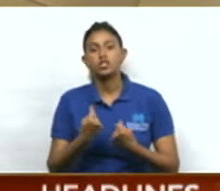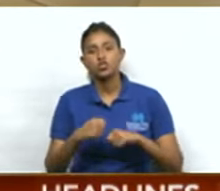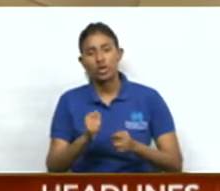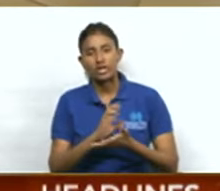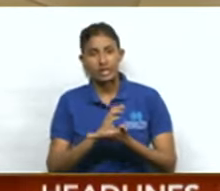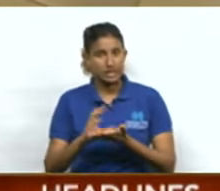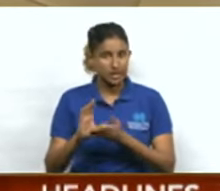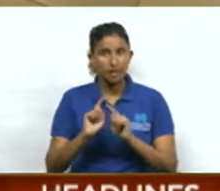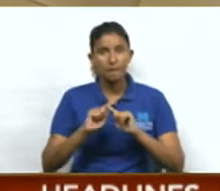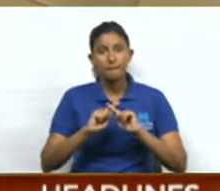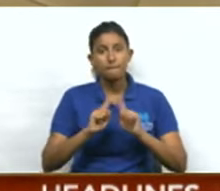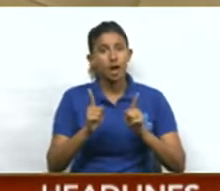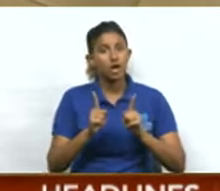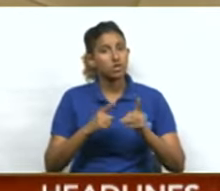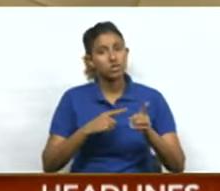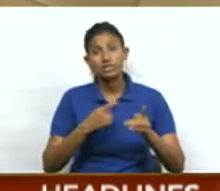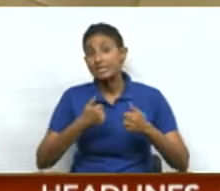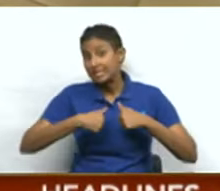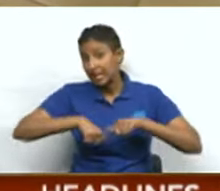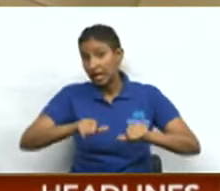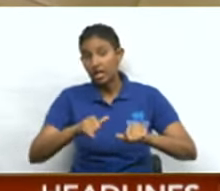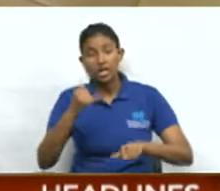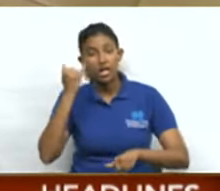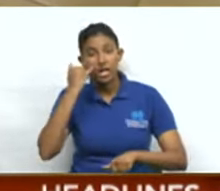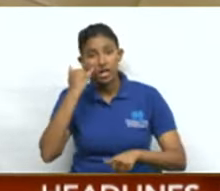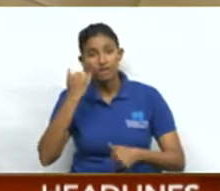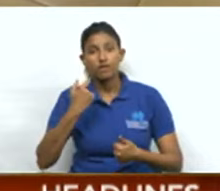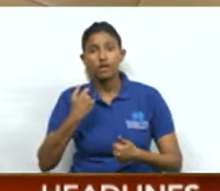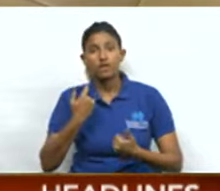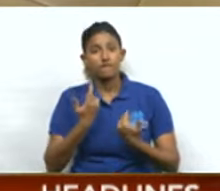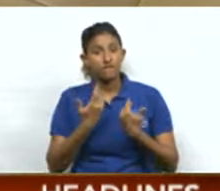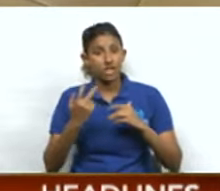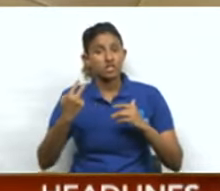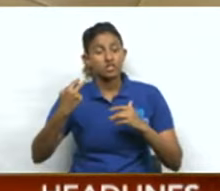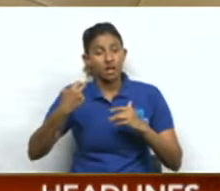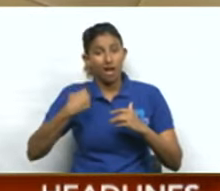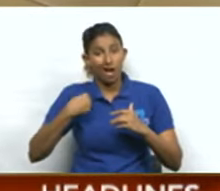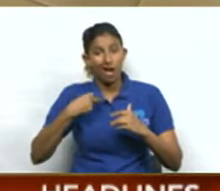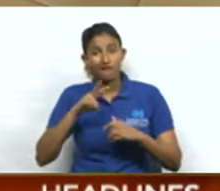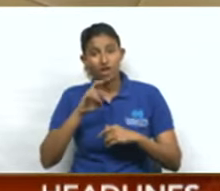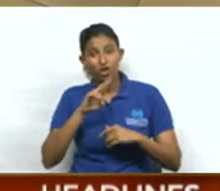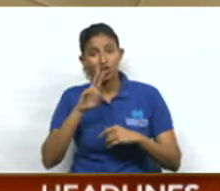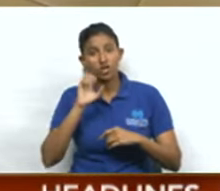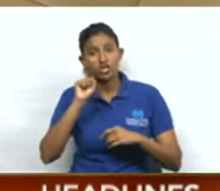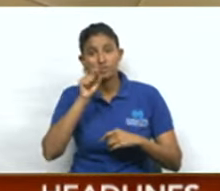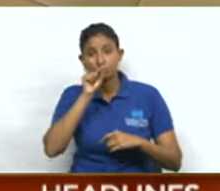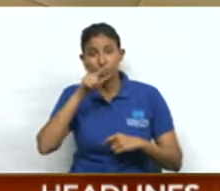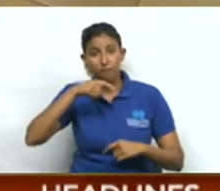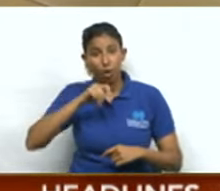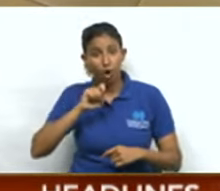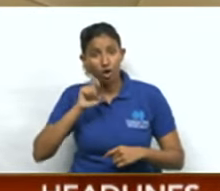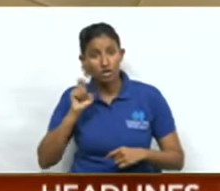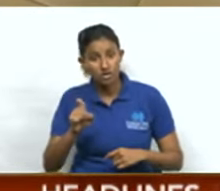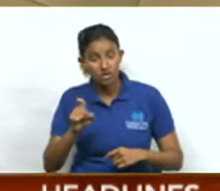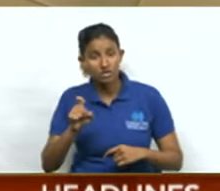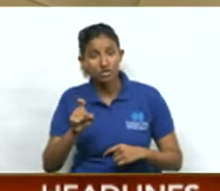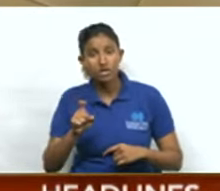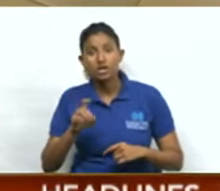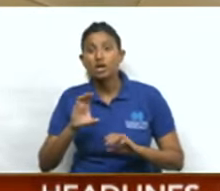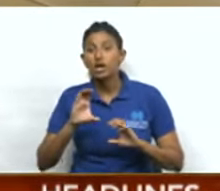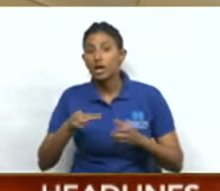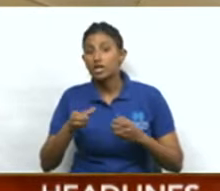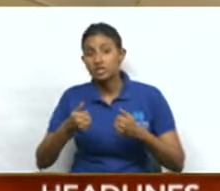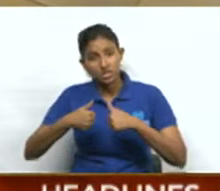who've had chickenpox in the past, who already have the virus, that if I have shingles and I touch you, I can give you